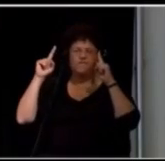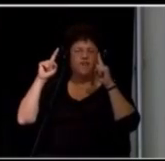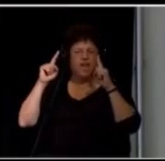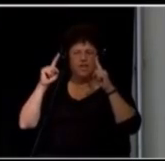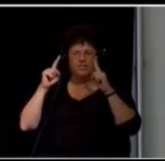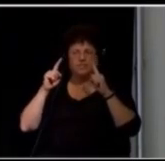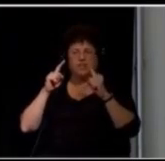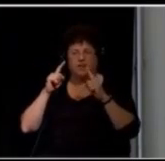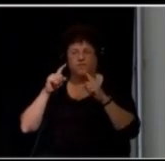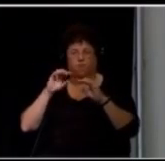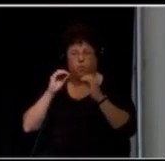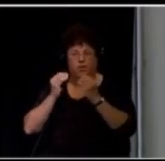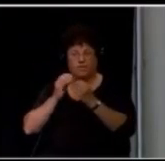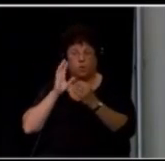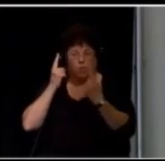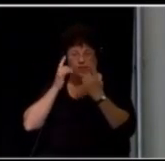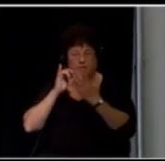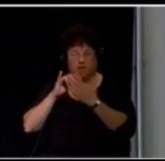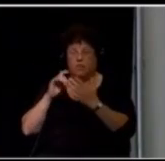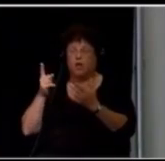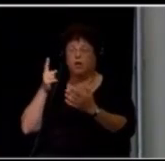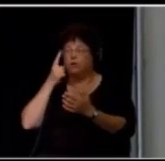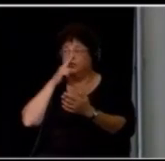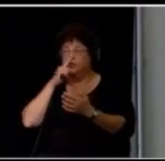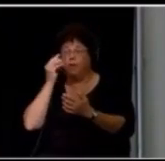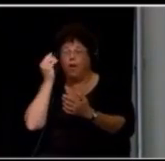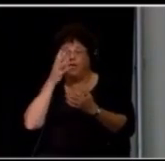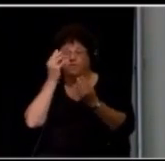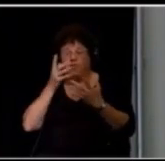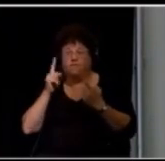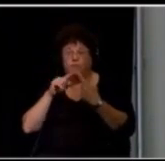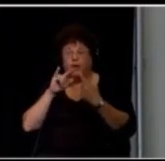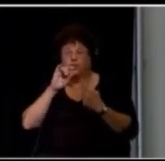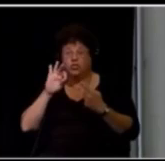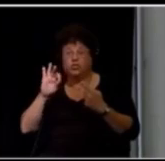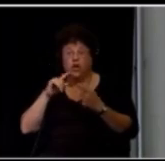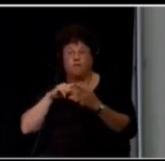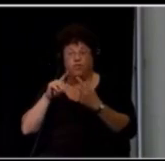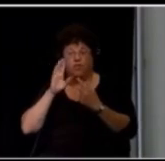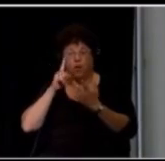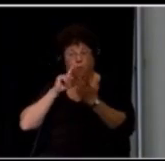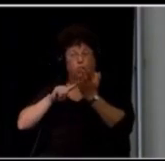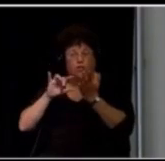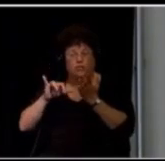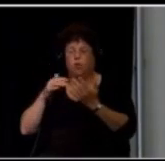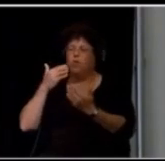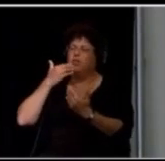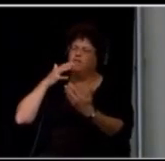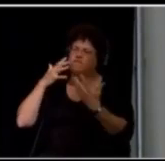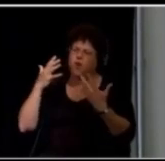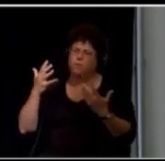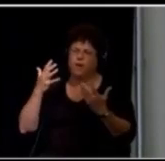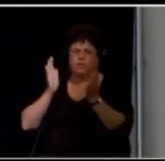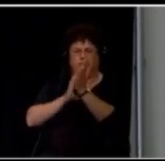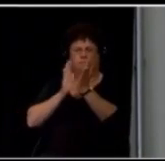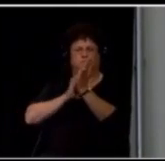Yeah, absolutely. If you can give the contact information to Jeff, who's Okay. right there, then we'll look into it. Yeah. Thank you very much.